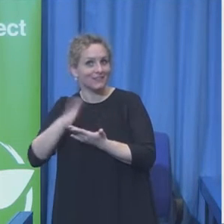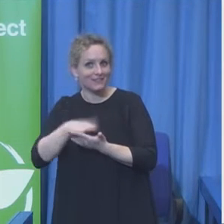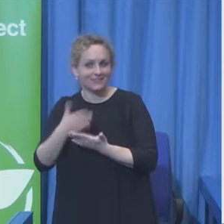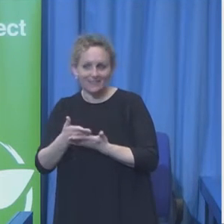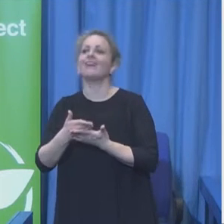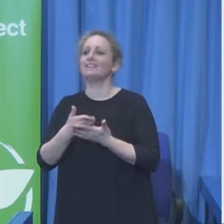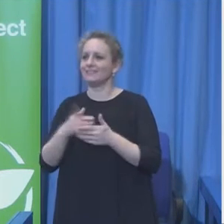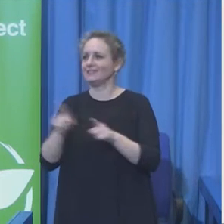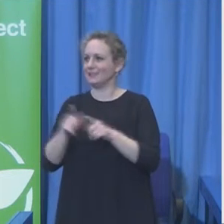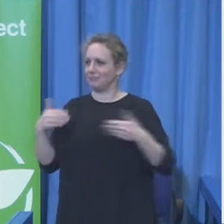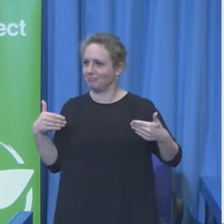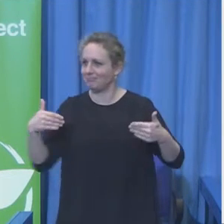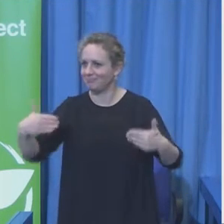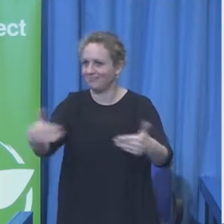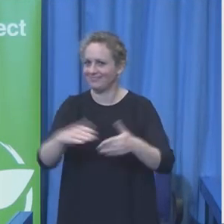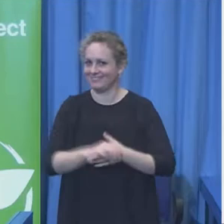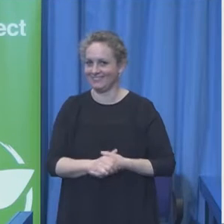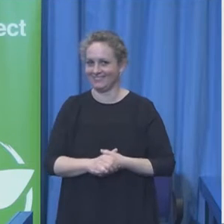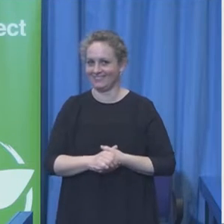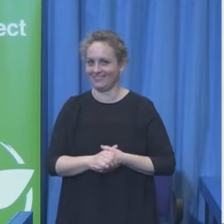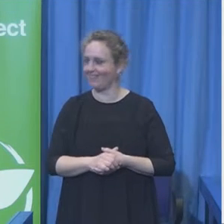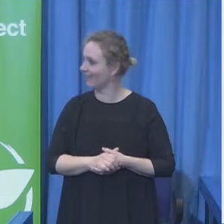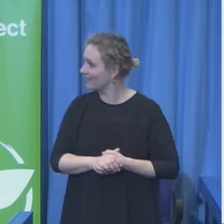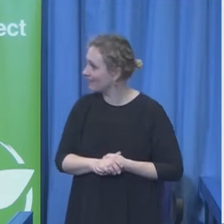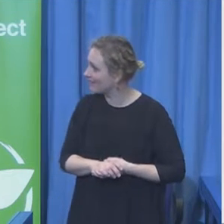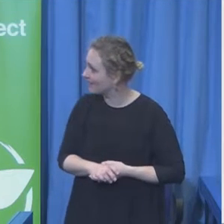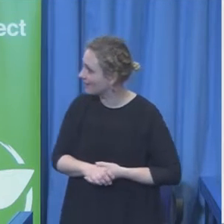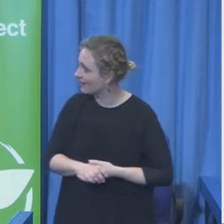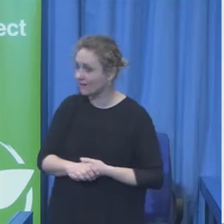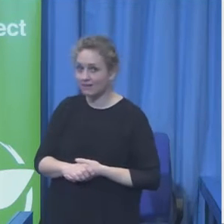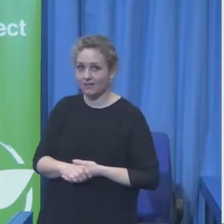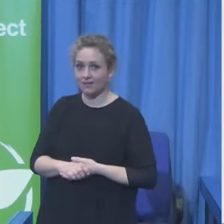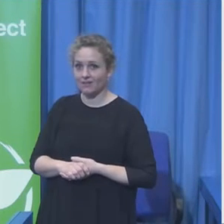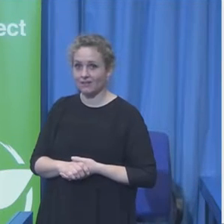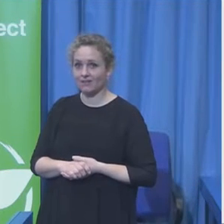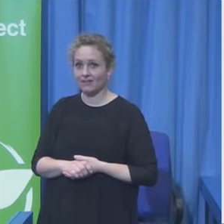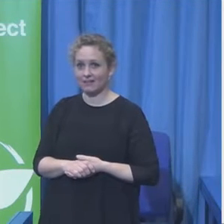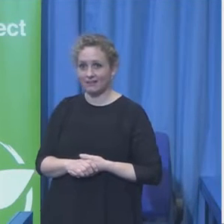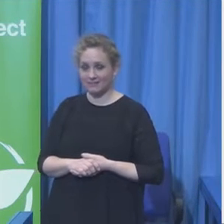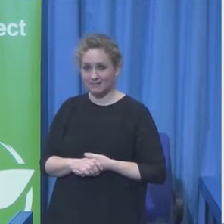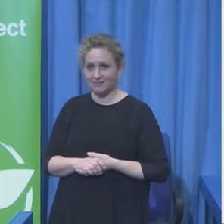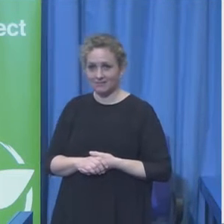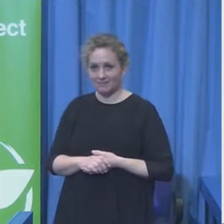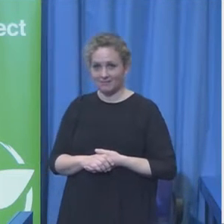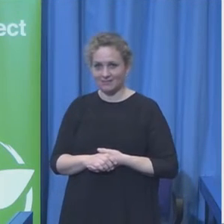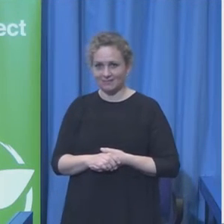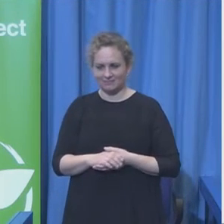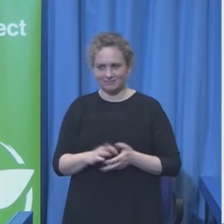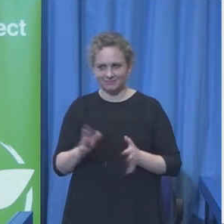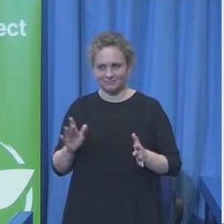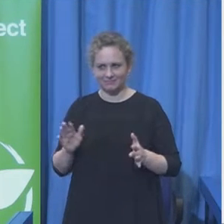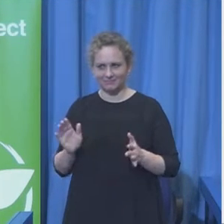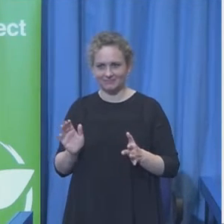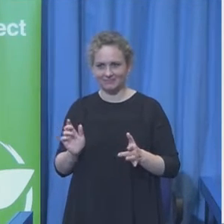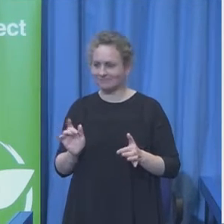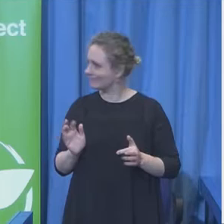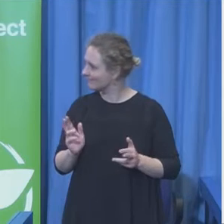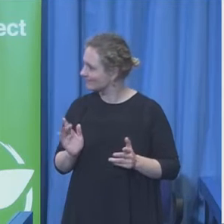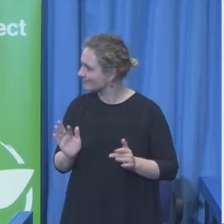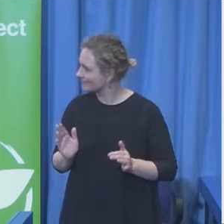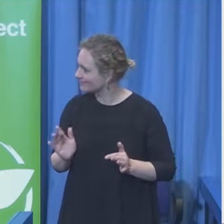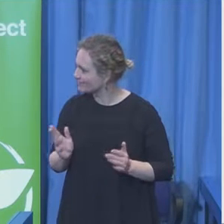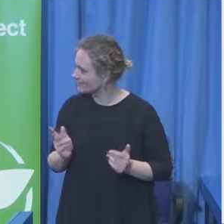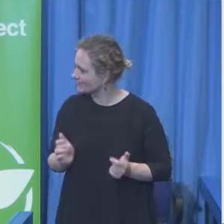zadać kolejne pytania. Poland introduced a quota system similarly to the majority of the EU member